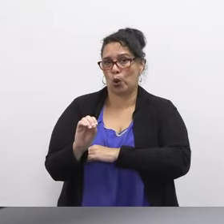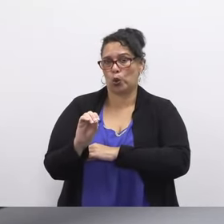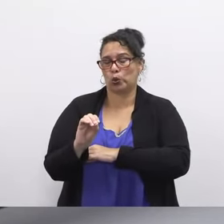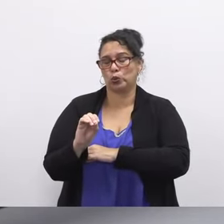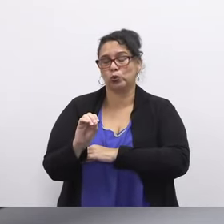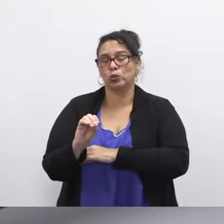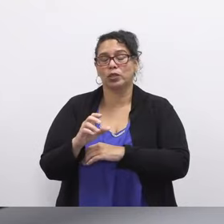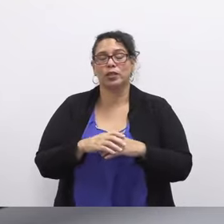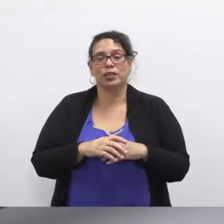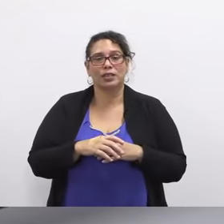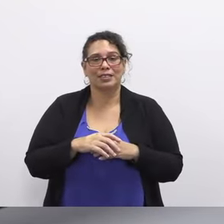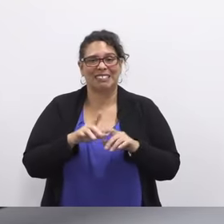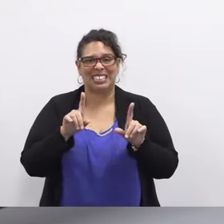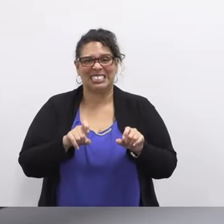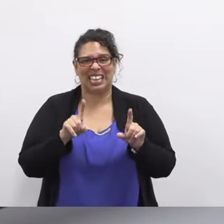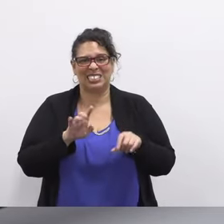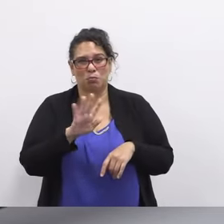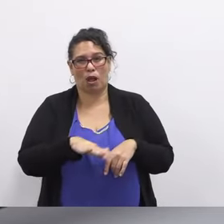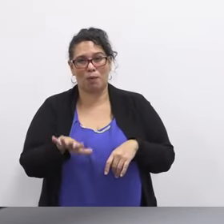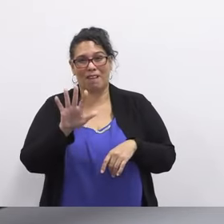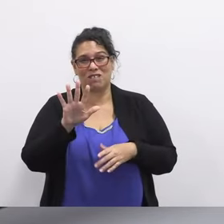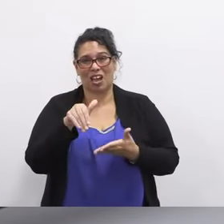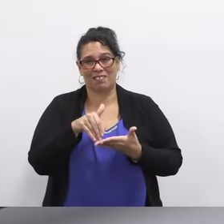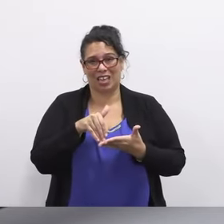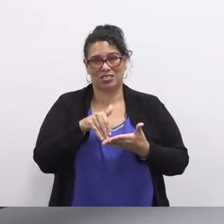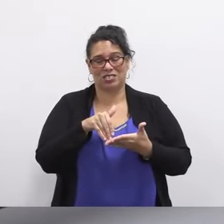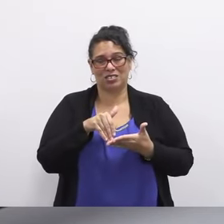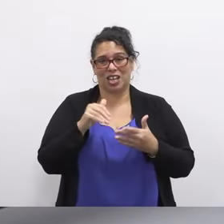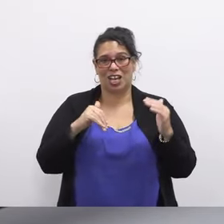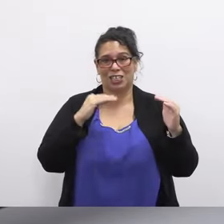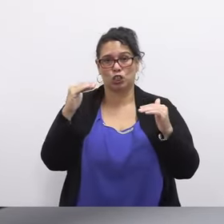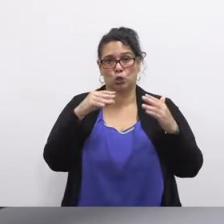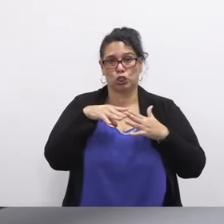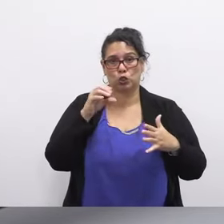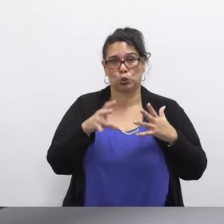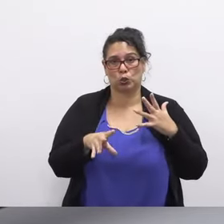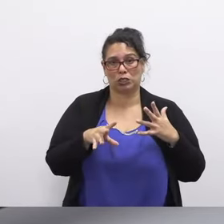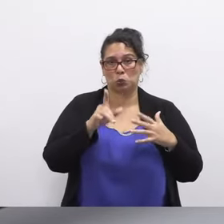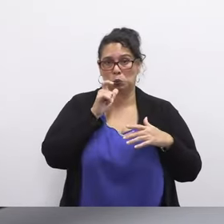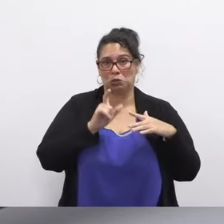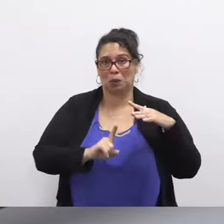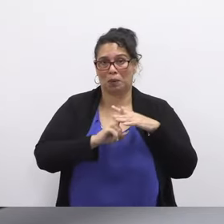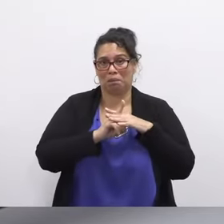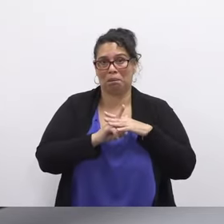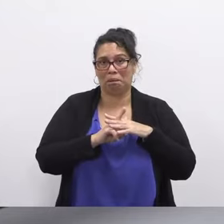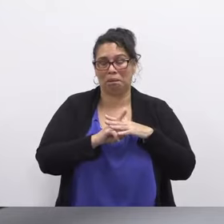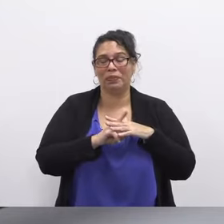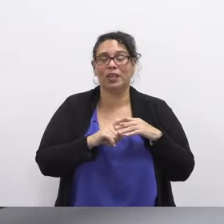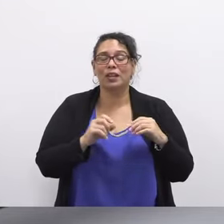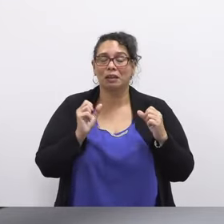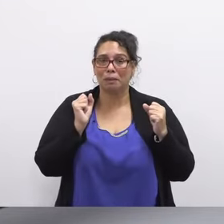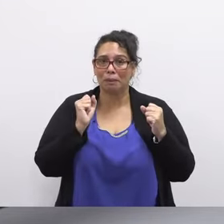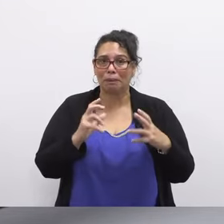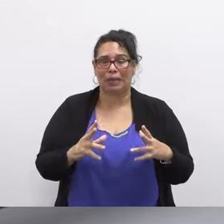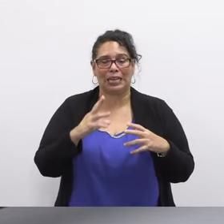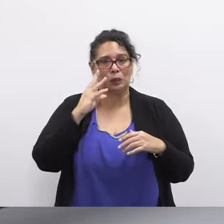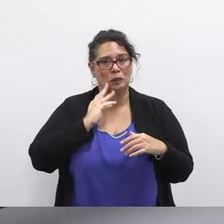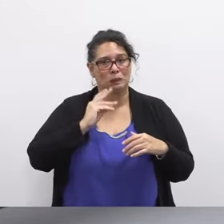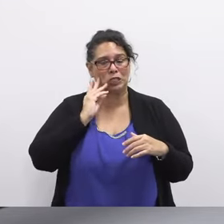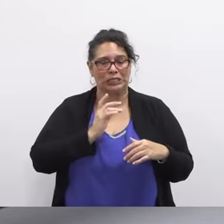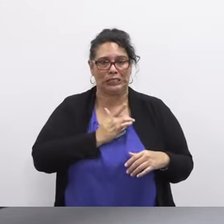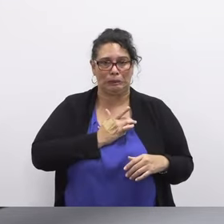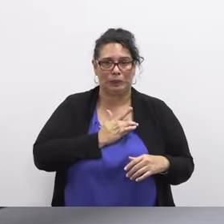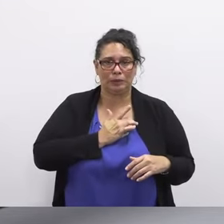tested approximately 5,000 adults and students who were there, many of whom were experiencing